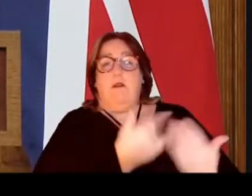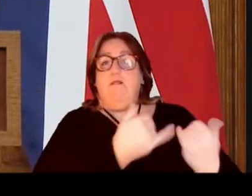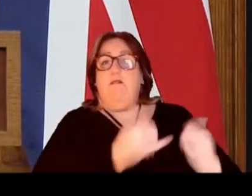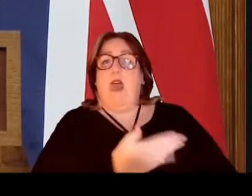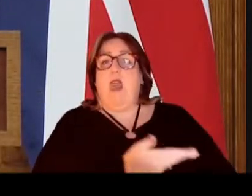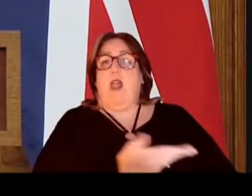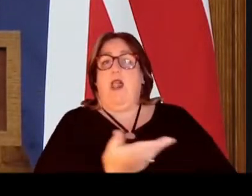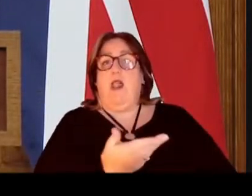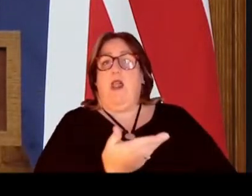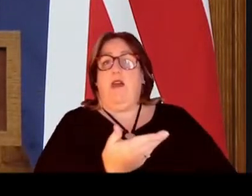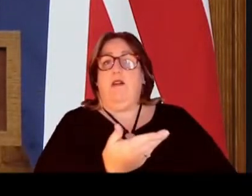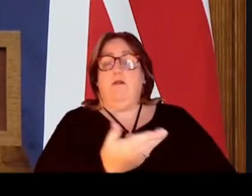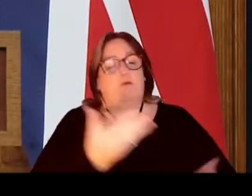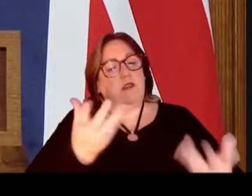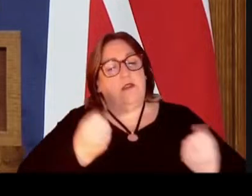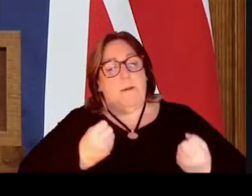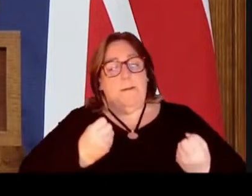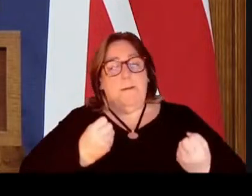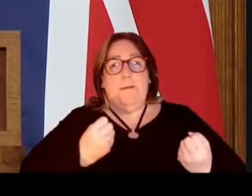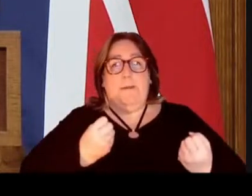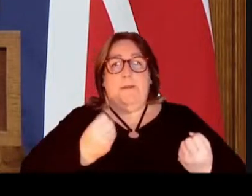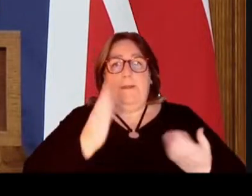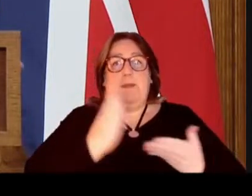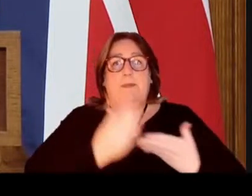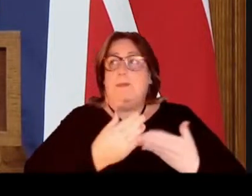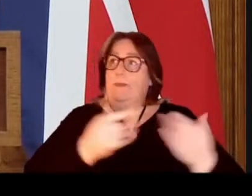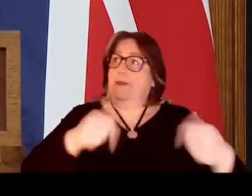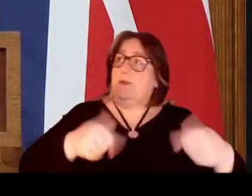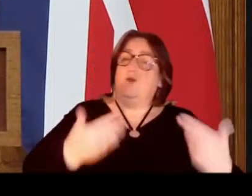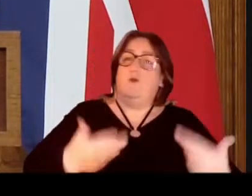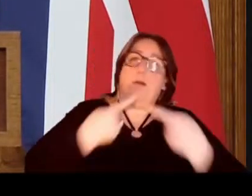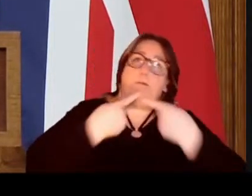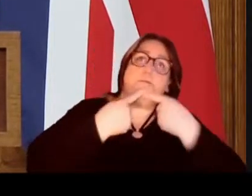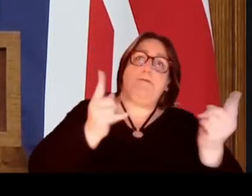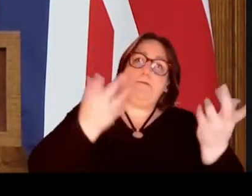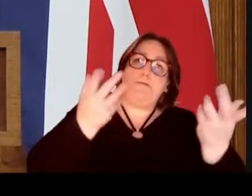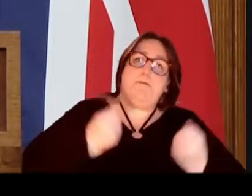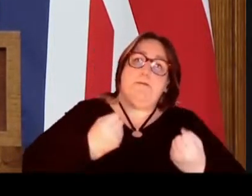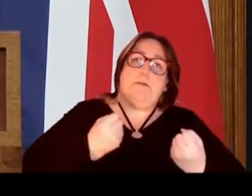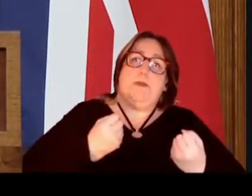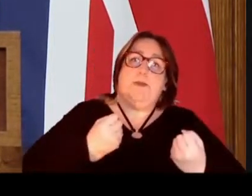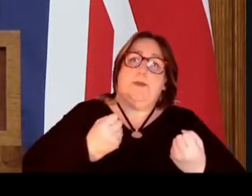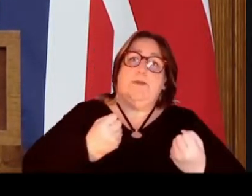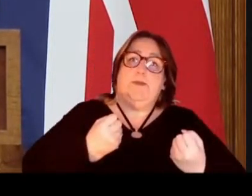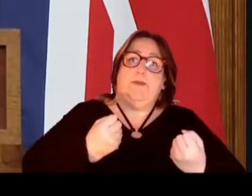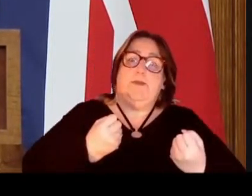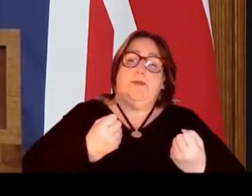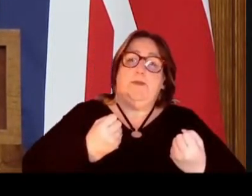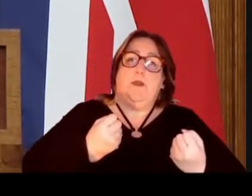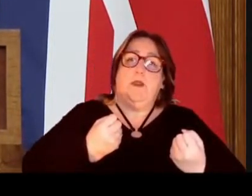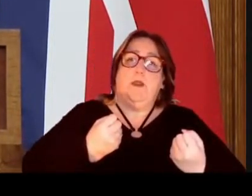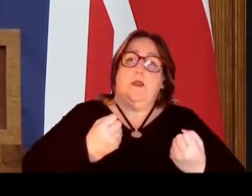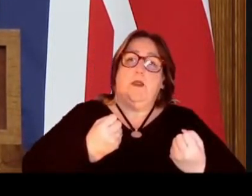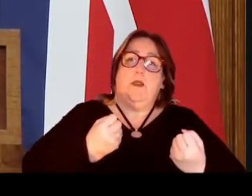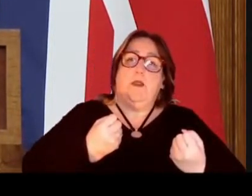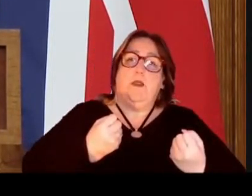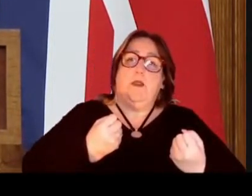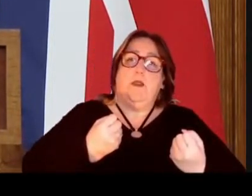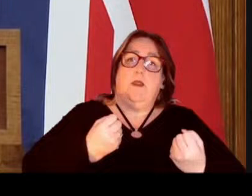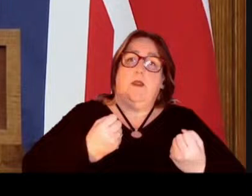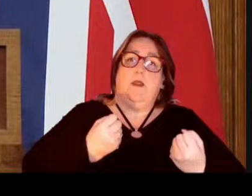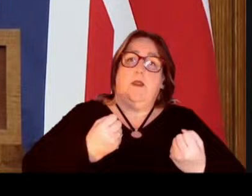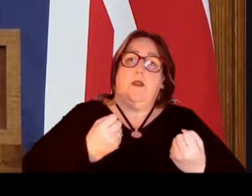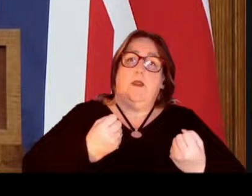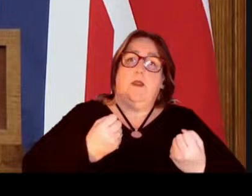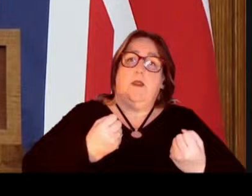here today. Pause. Sorry, what do you mean didn't throughout this case, Jeff, to this point? What